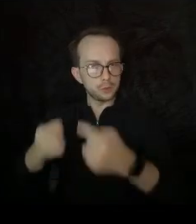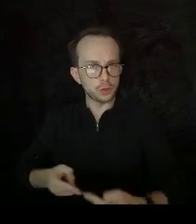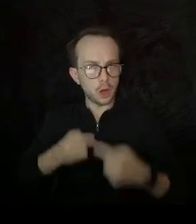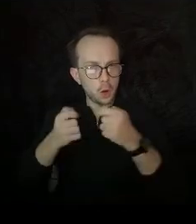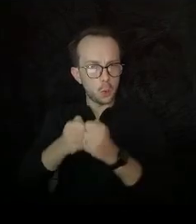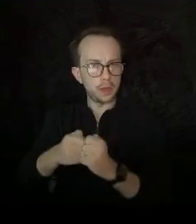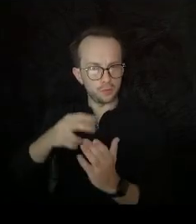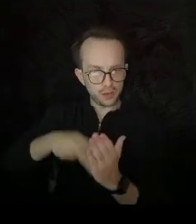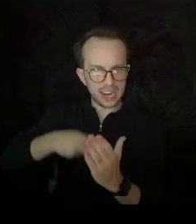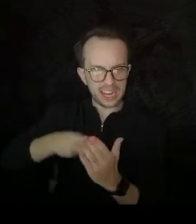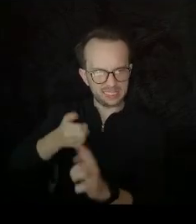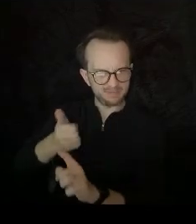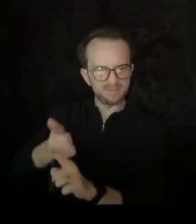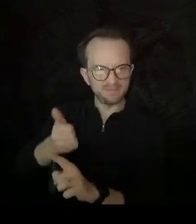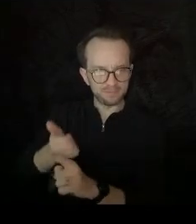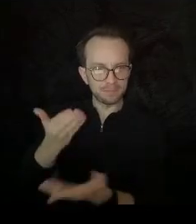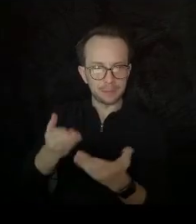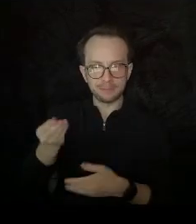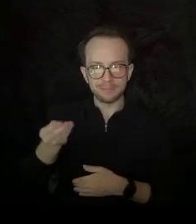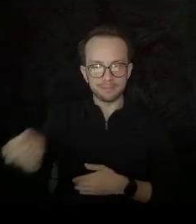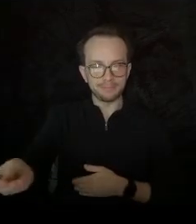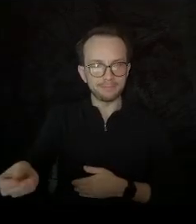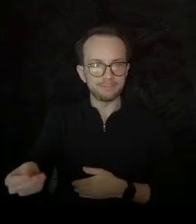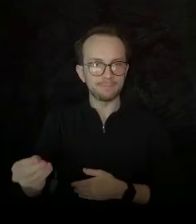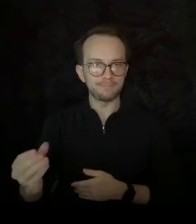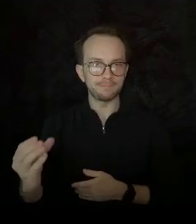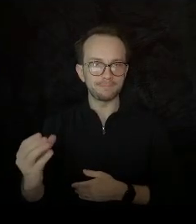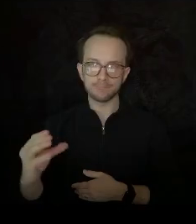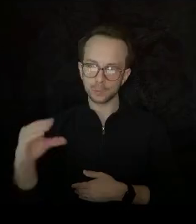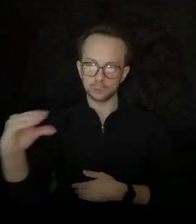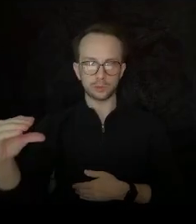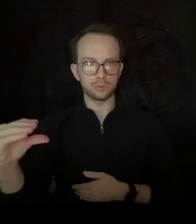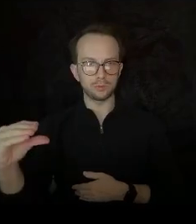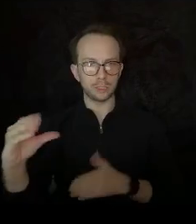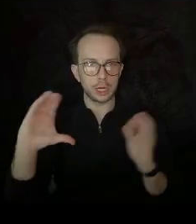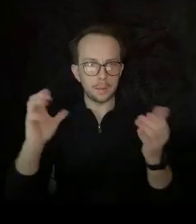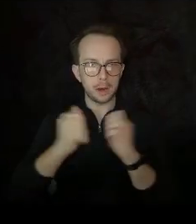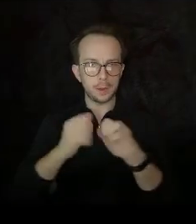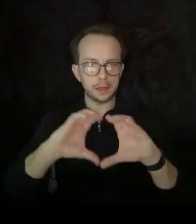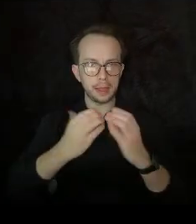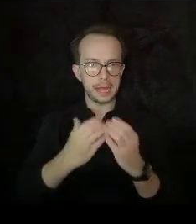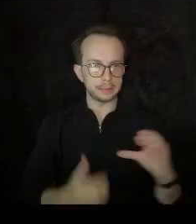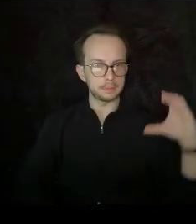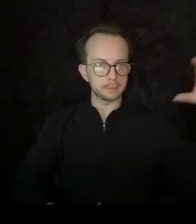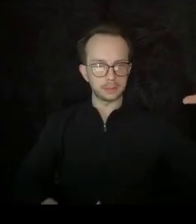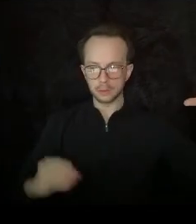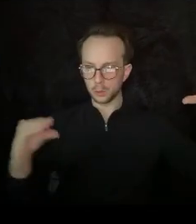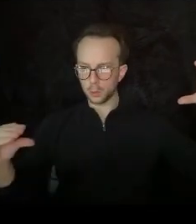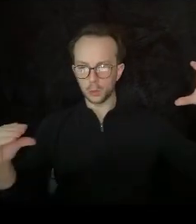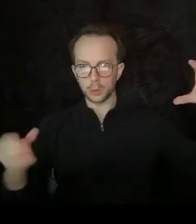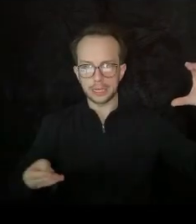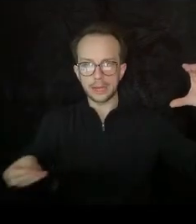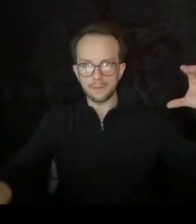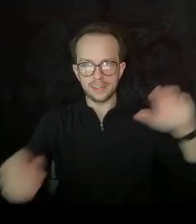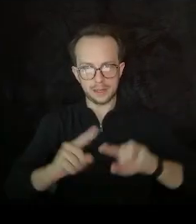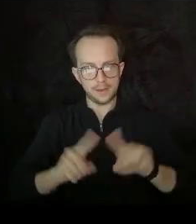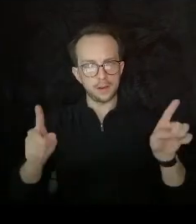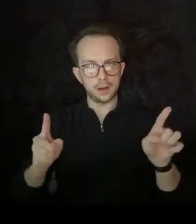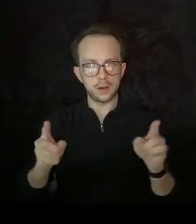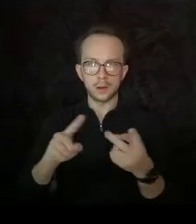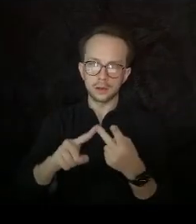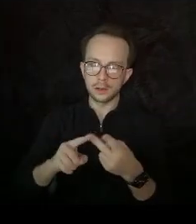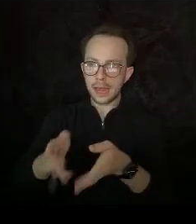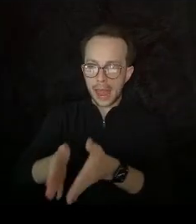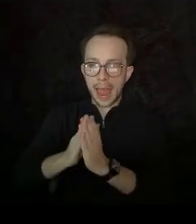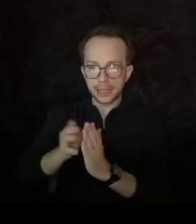be given something to read that is shorter compared to their classmates. Or they might be asked to draw a comic showing